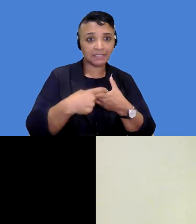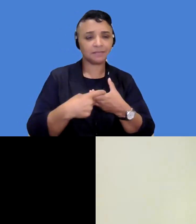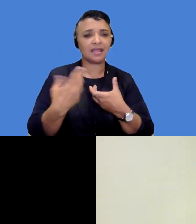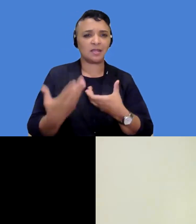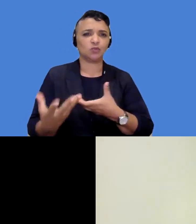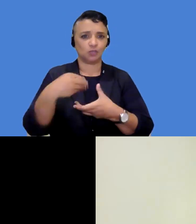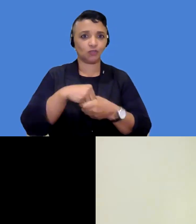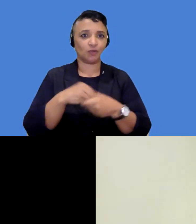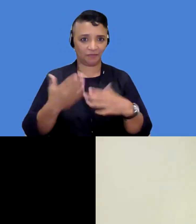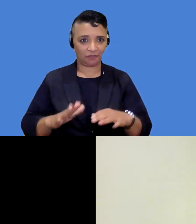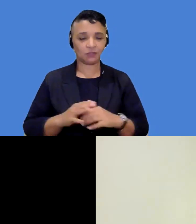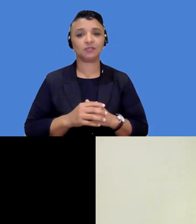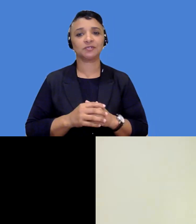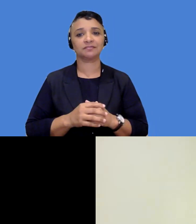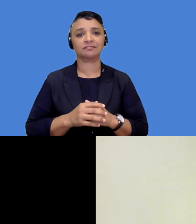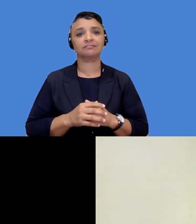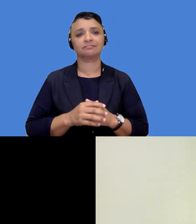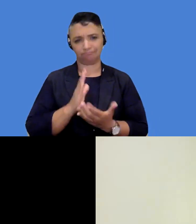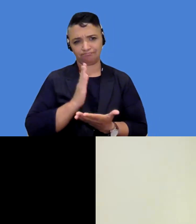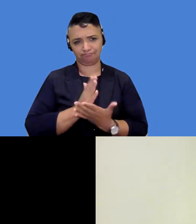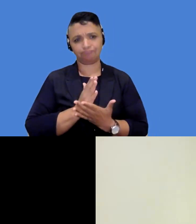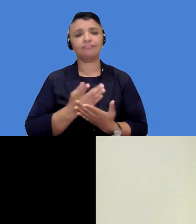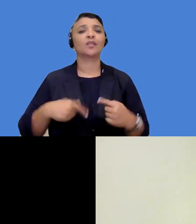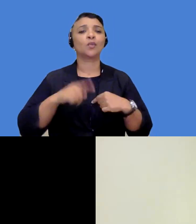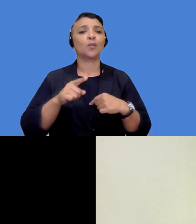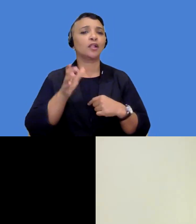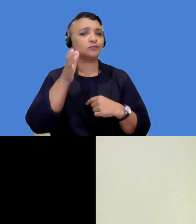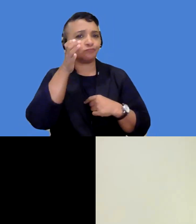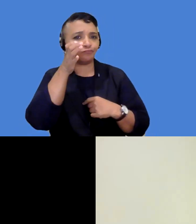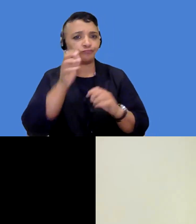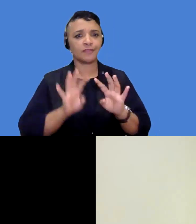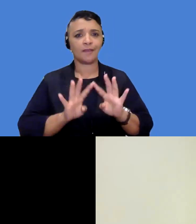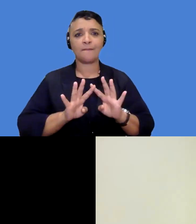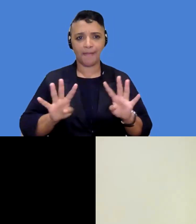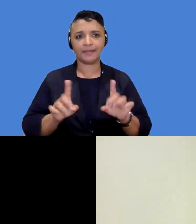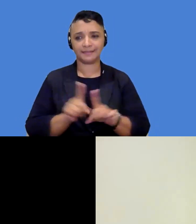today. And of course, we will hear from our panelists as well.